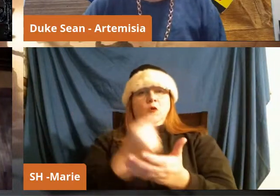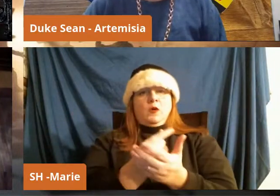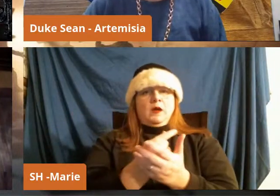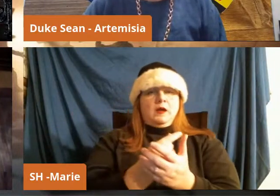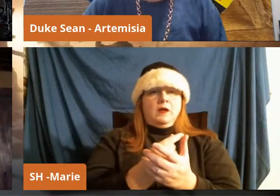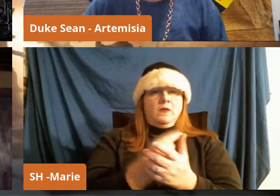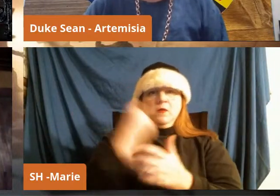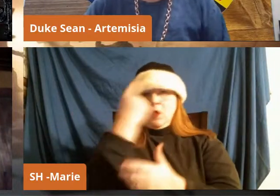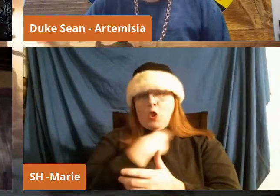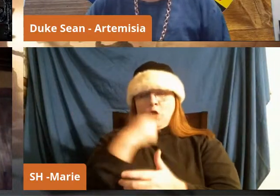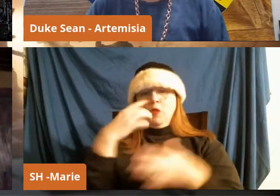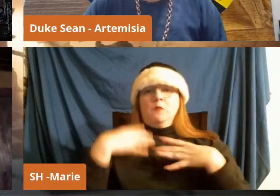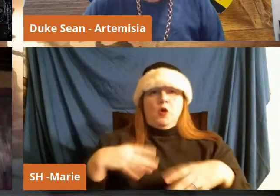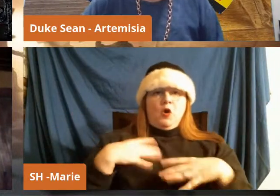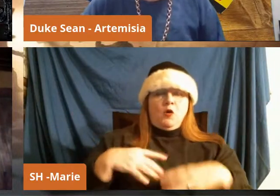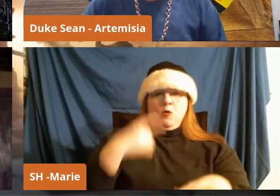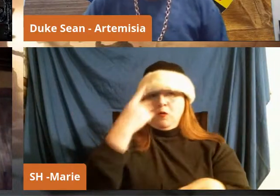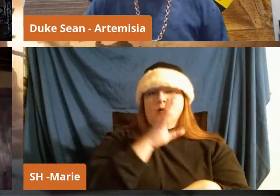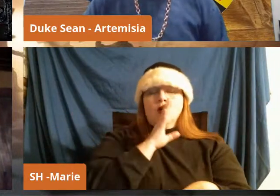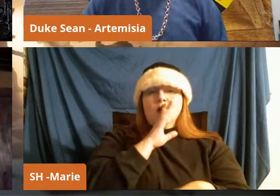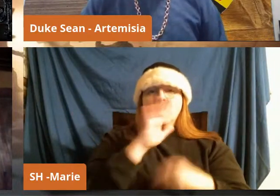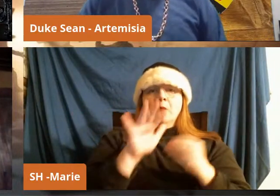the looking the part. We've talked about the